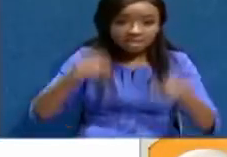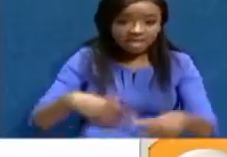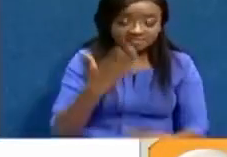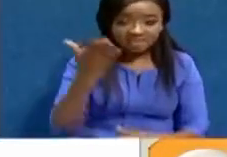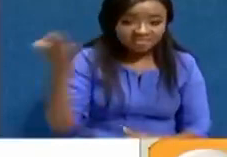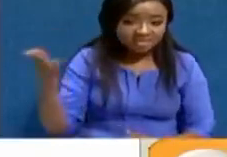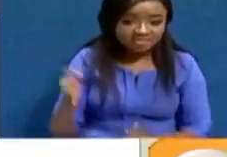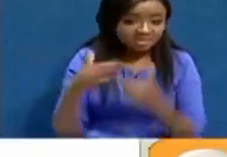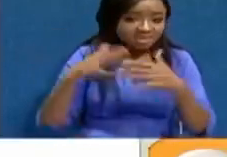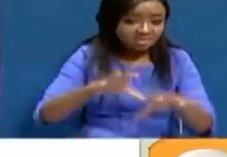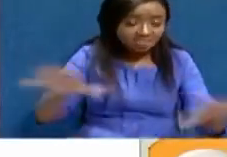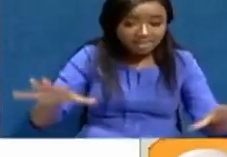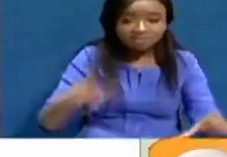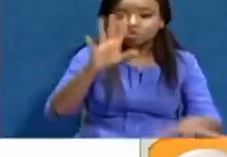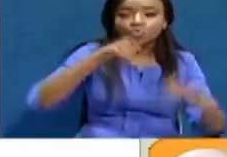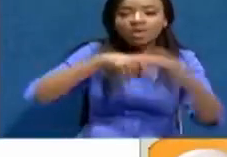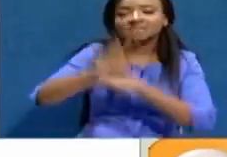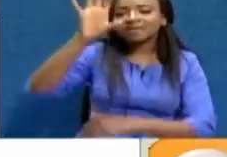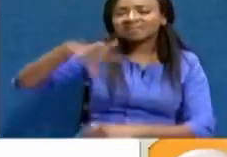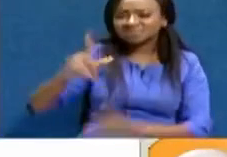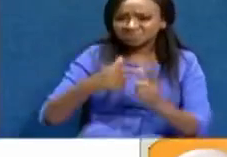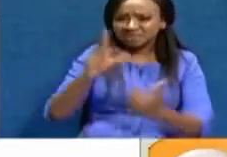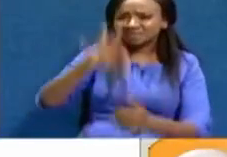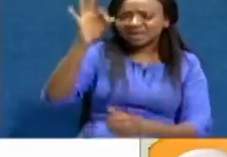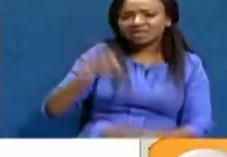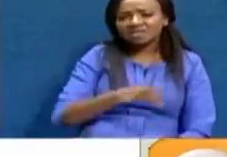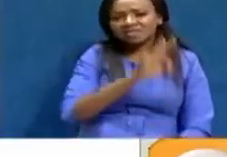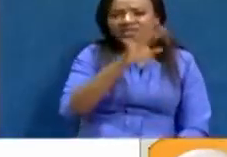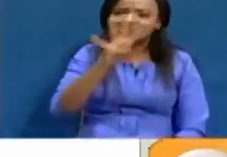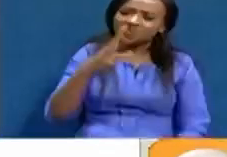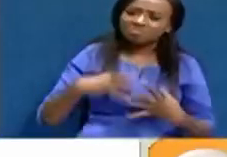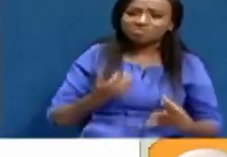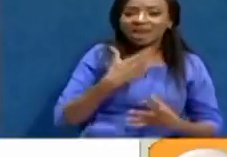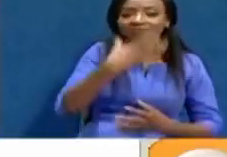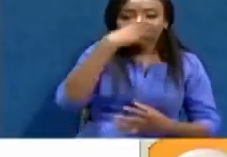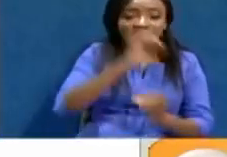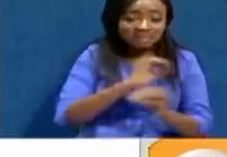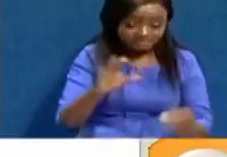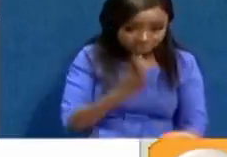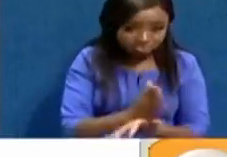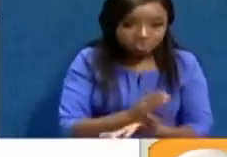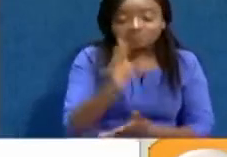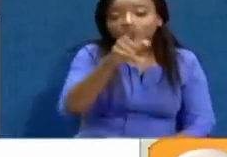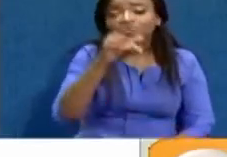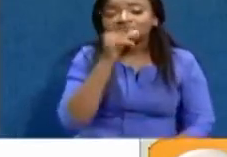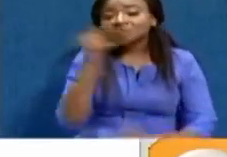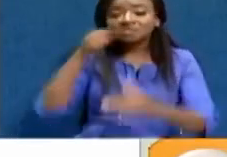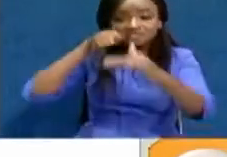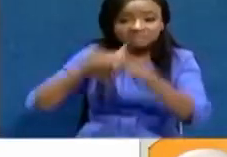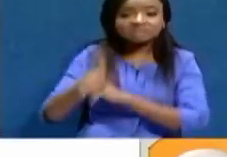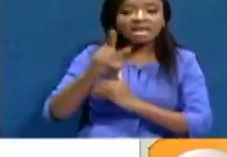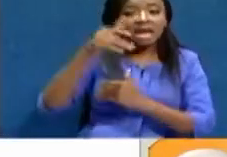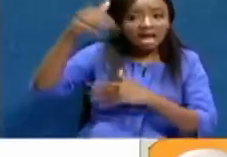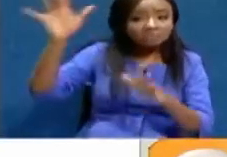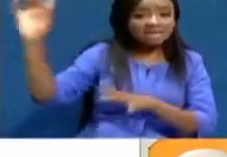markets? How many times do you enter a matatu and find three or four people without their masks on? And have you ventured anywhere